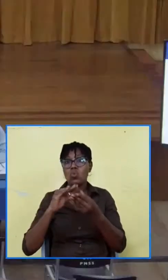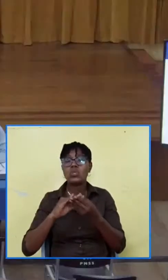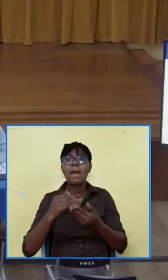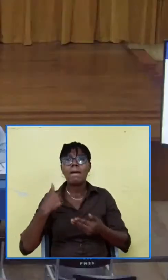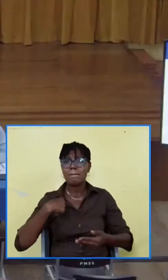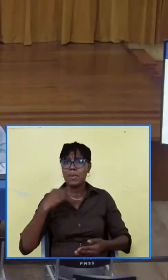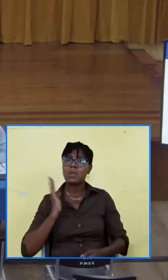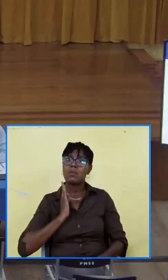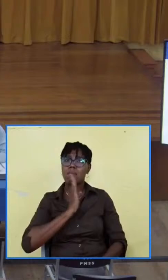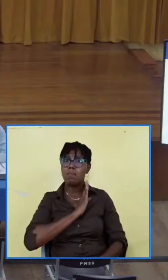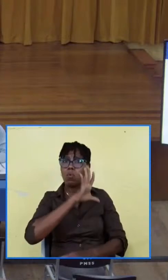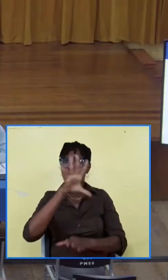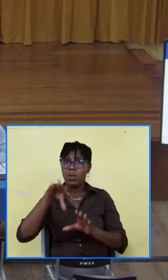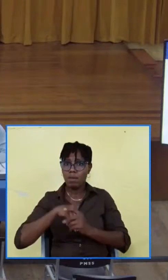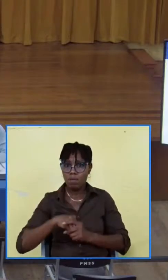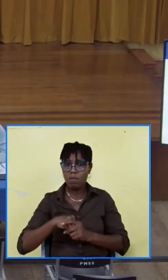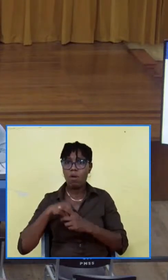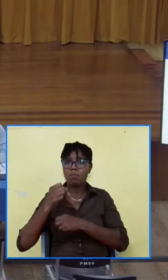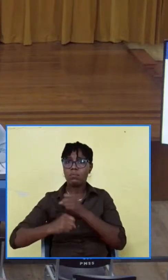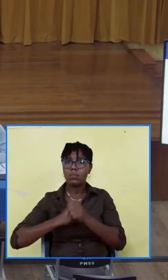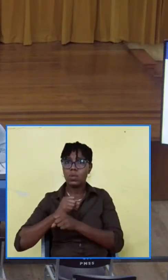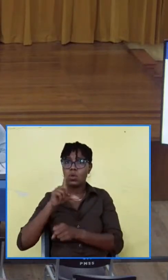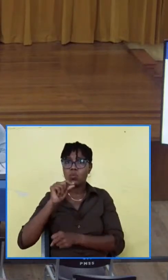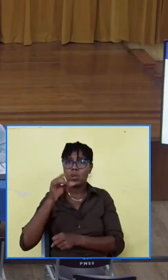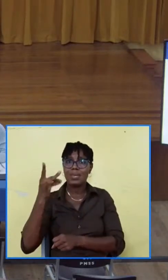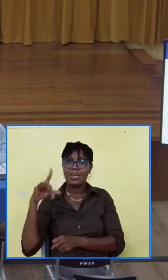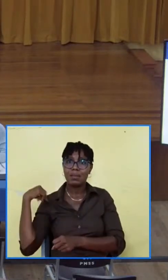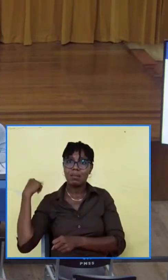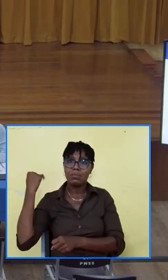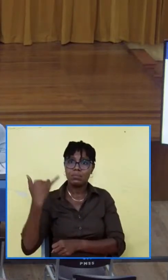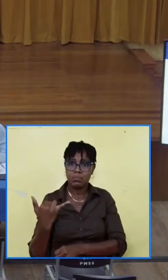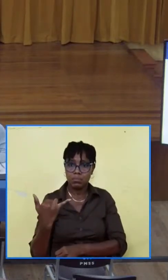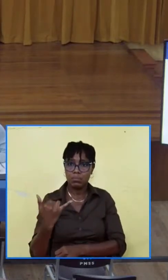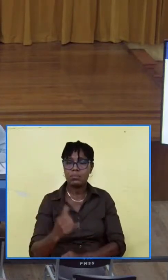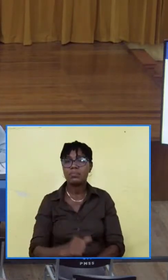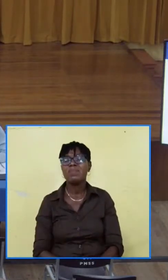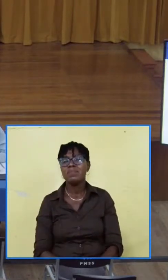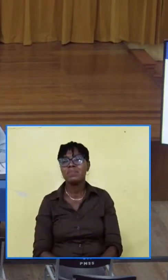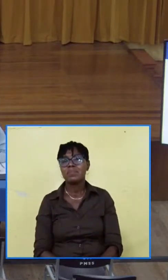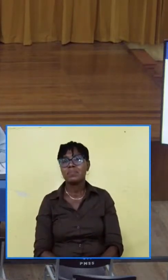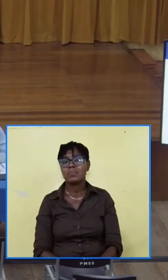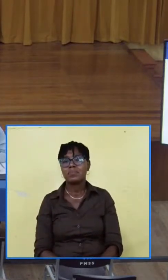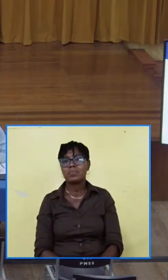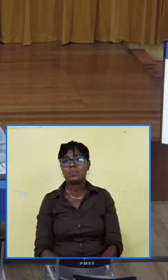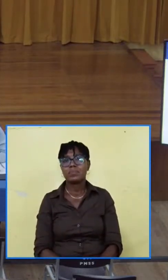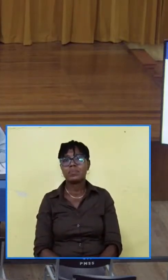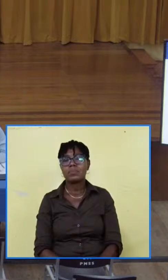been on the board since 2018. Right. So you were here from the inception. So